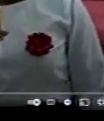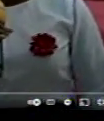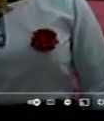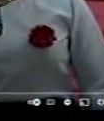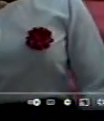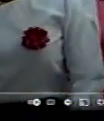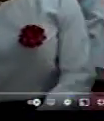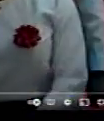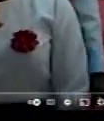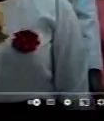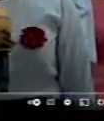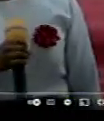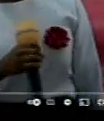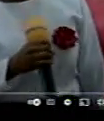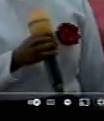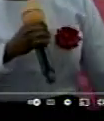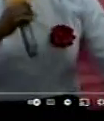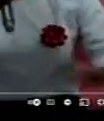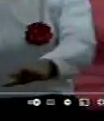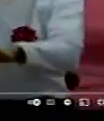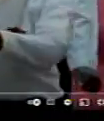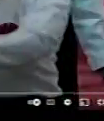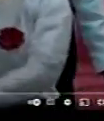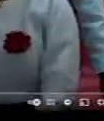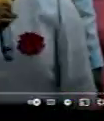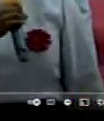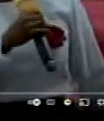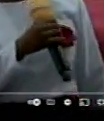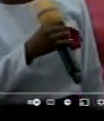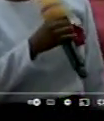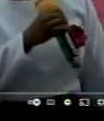God. Praise Him. Praise Him.